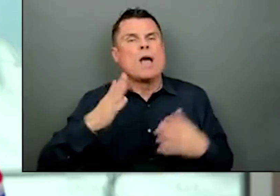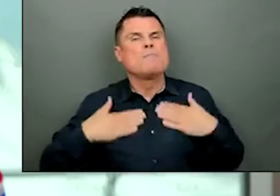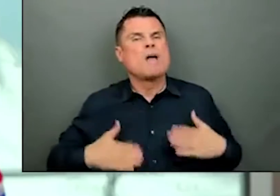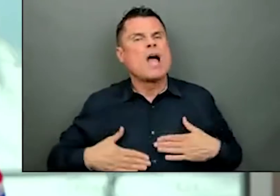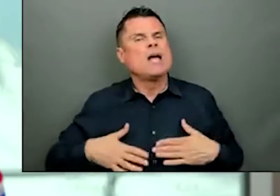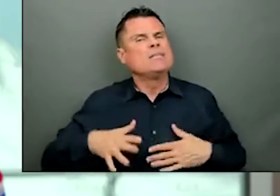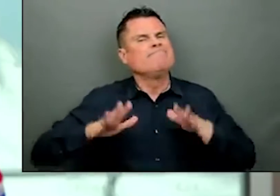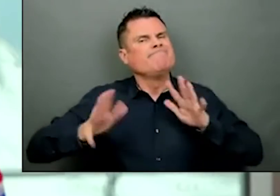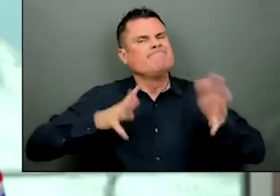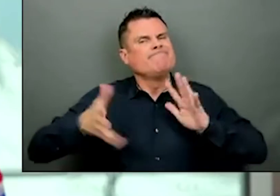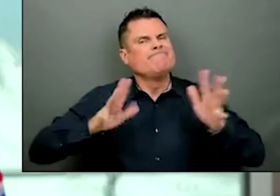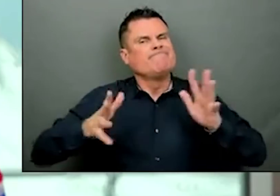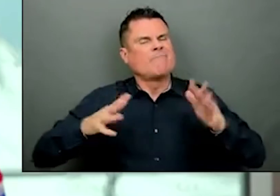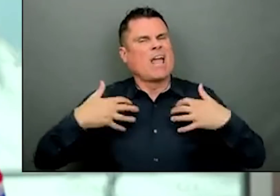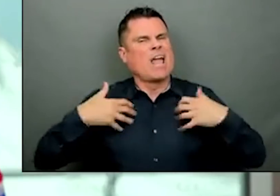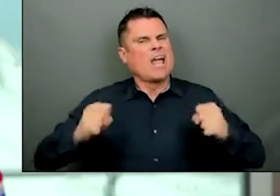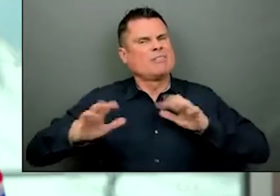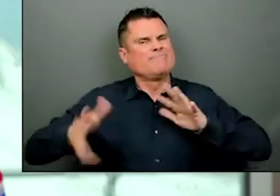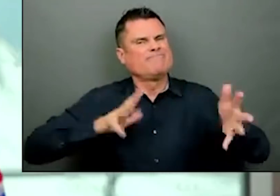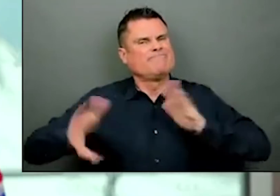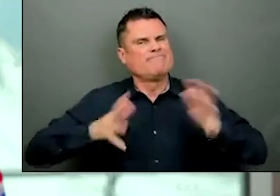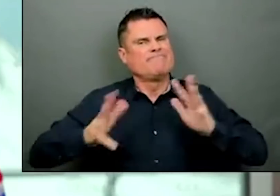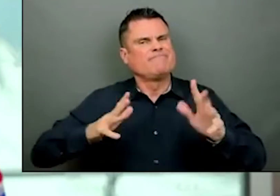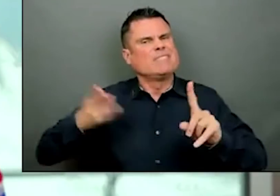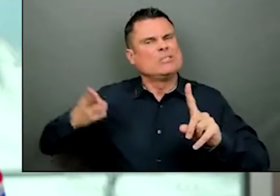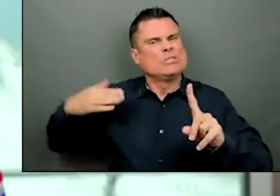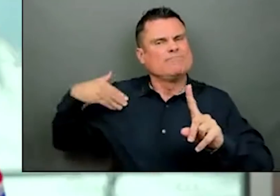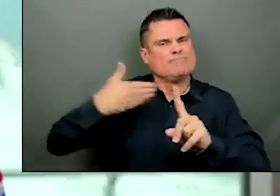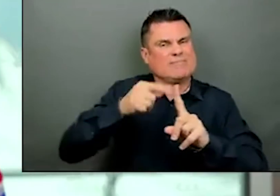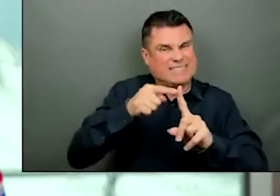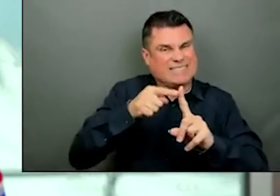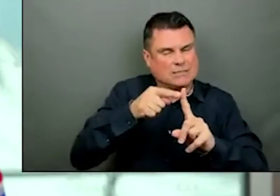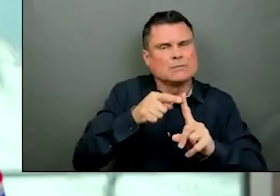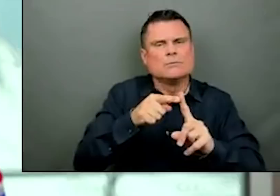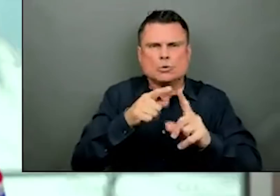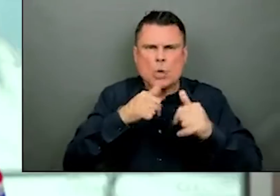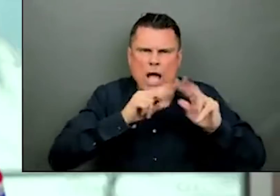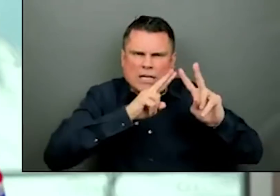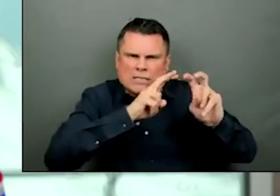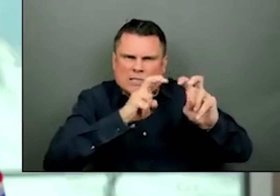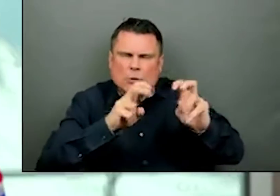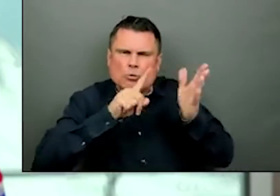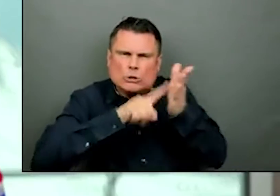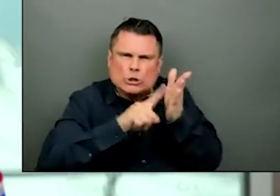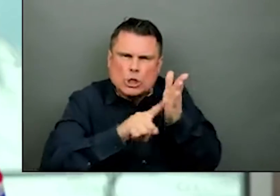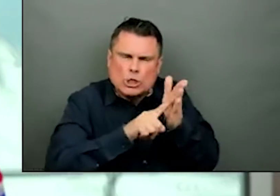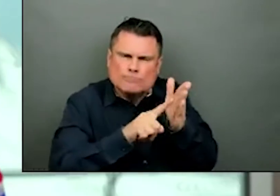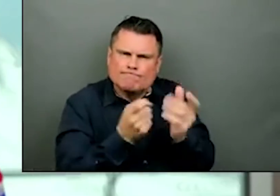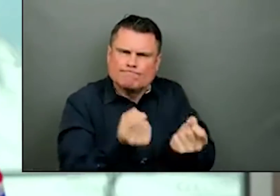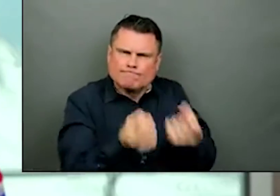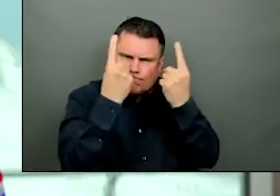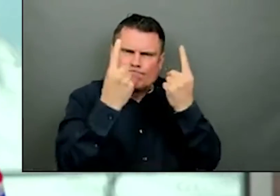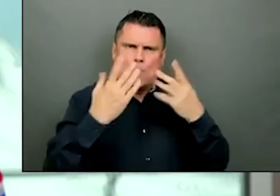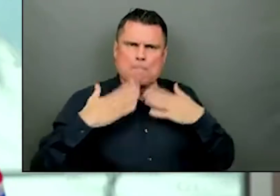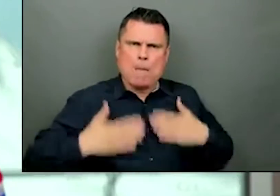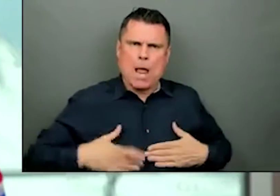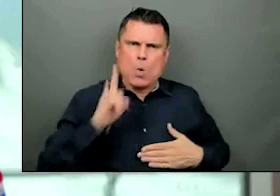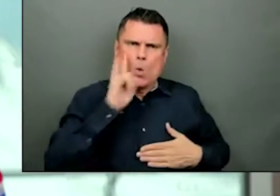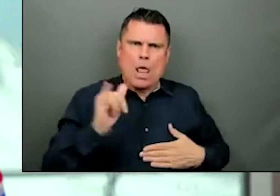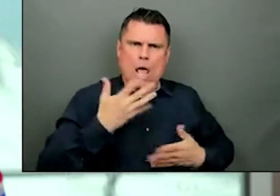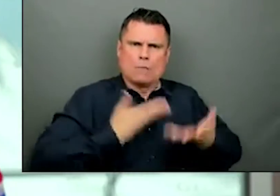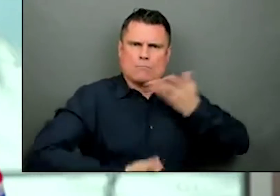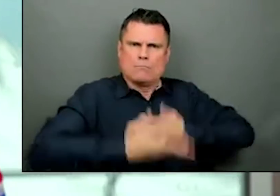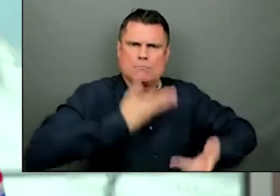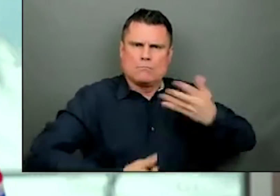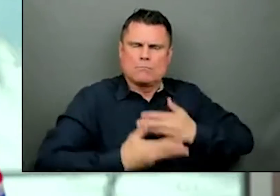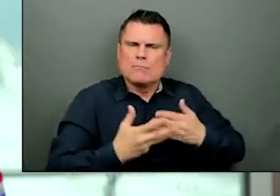people. But what we don't know if that has any effect on how well the virus